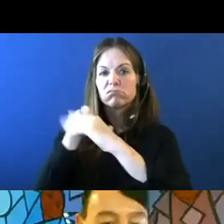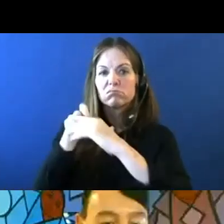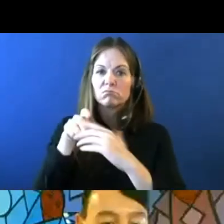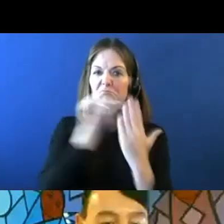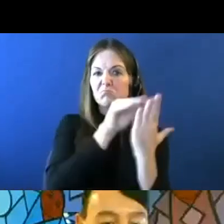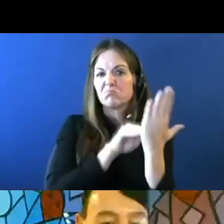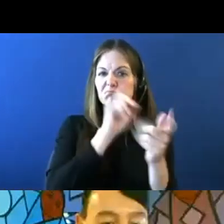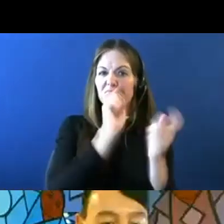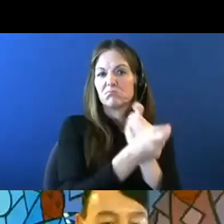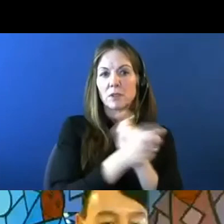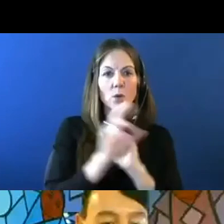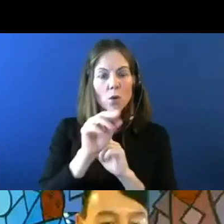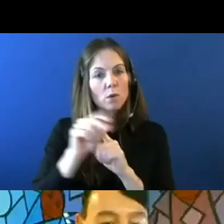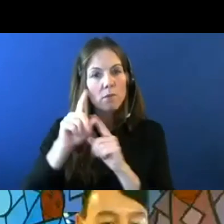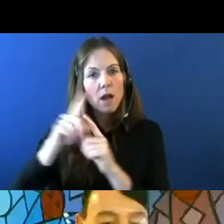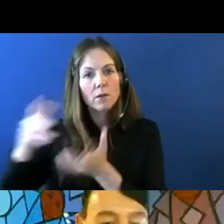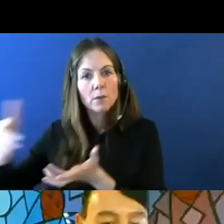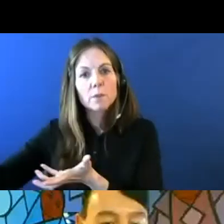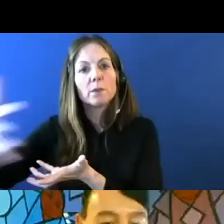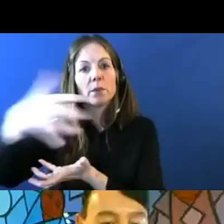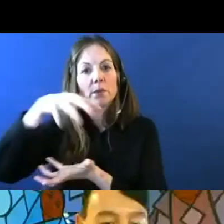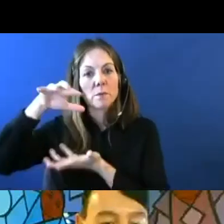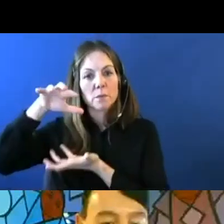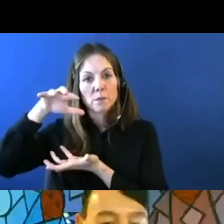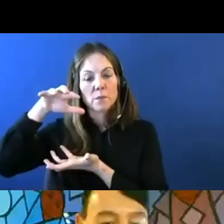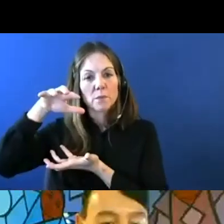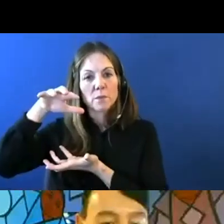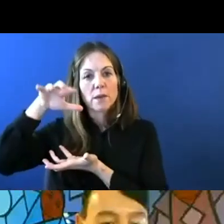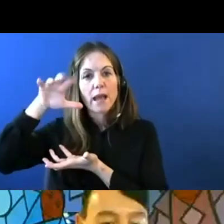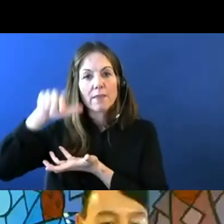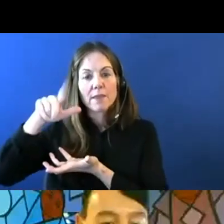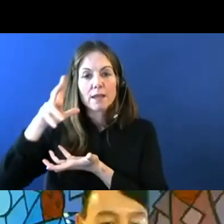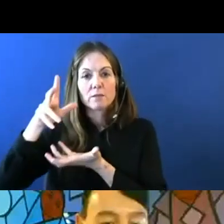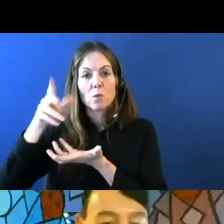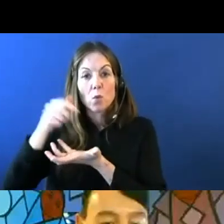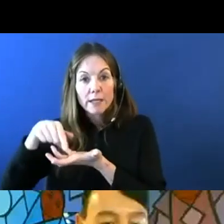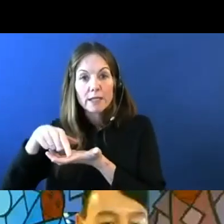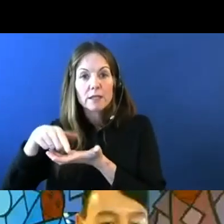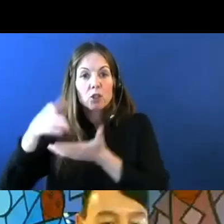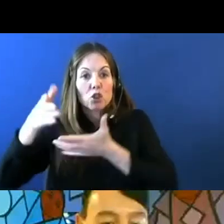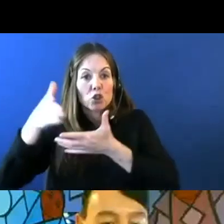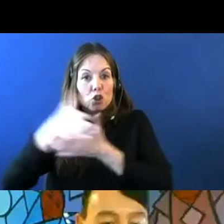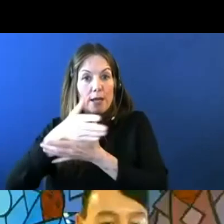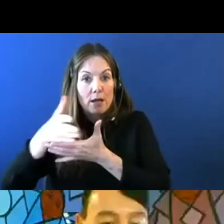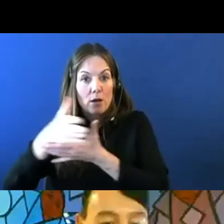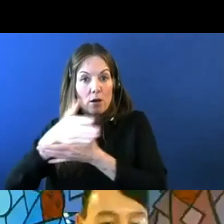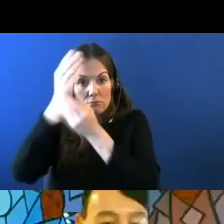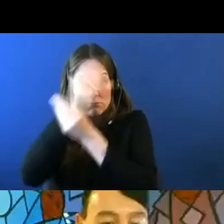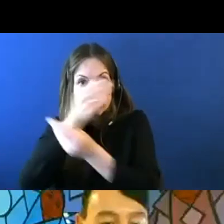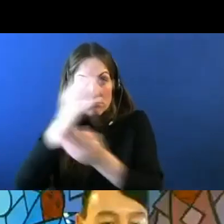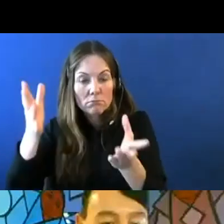we've been given and put that out into something that can lead to actual